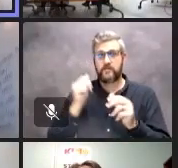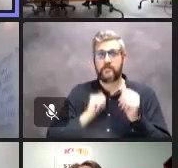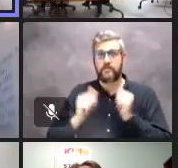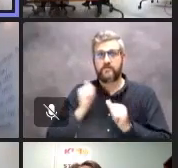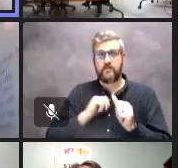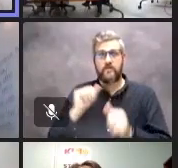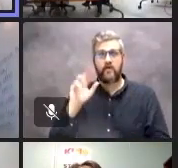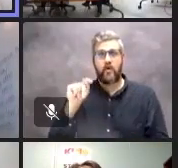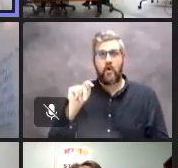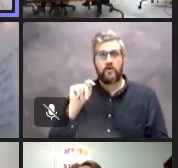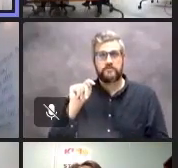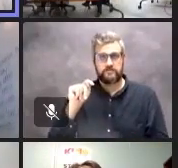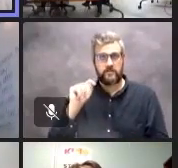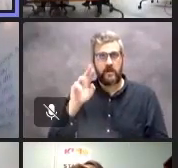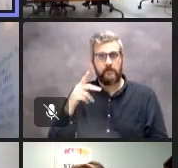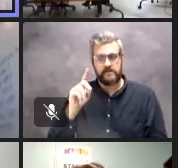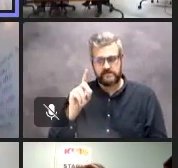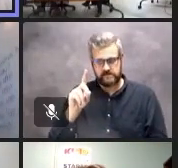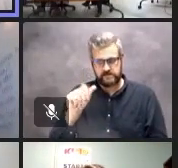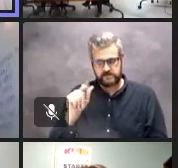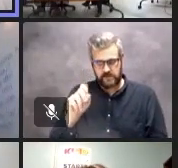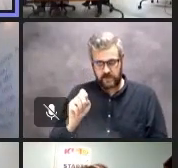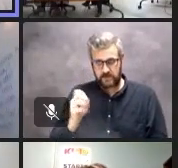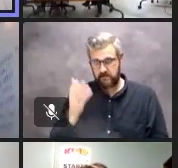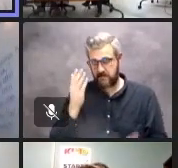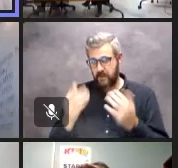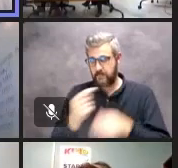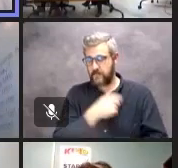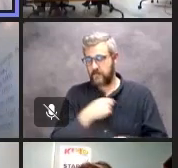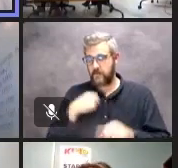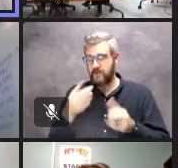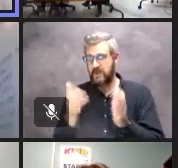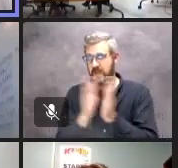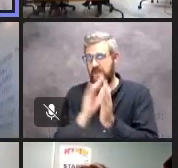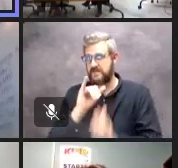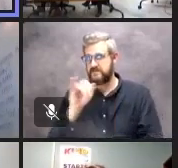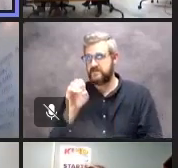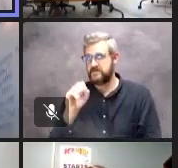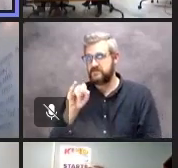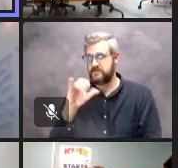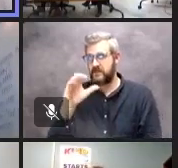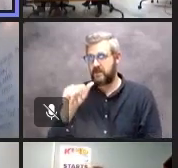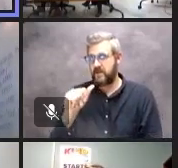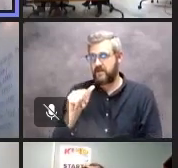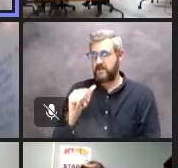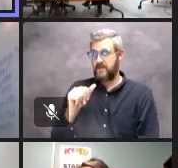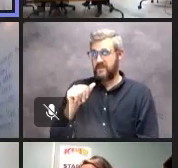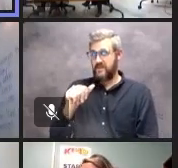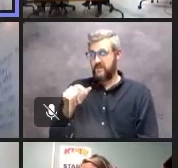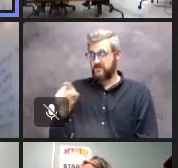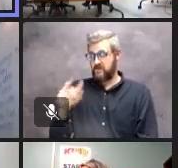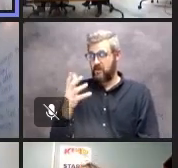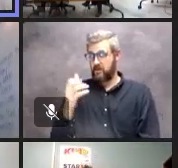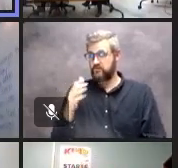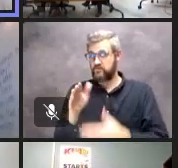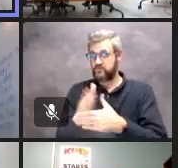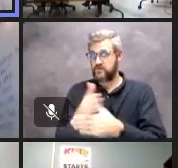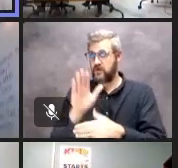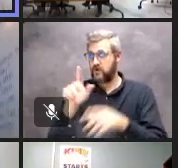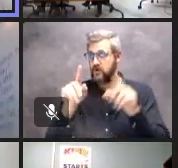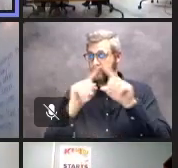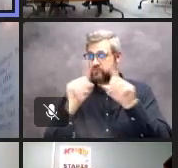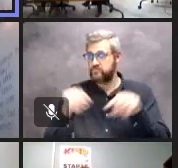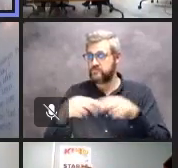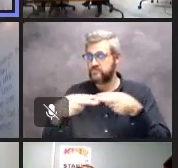Standards Update. And so I guess maybe we could ask Jessica if she would like to share her